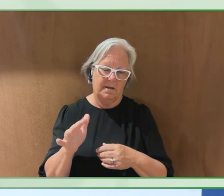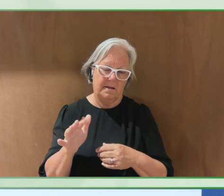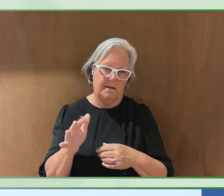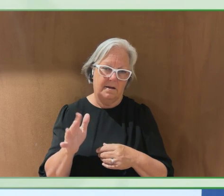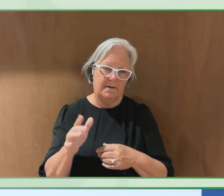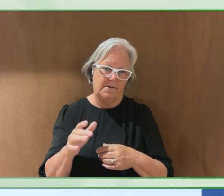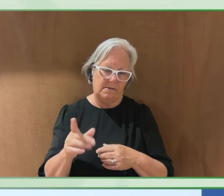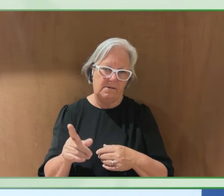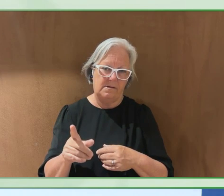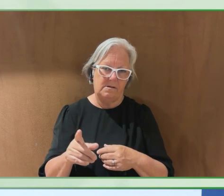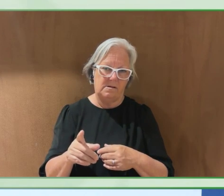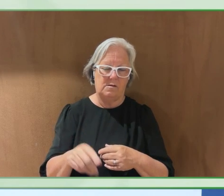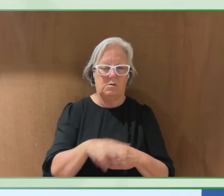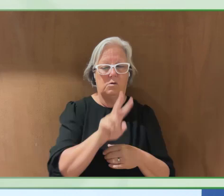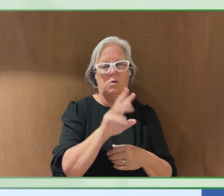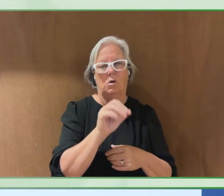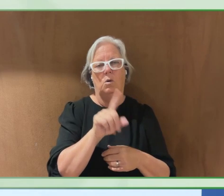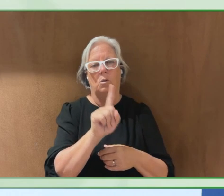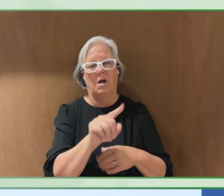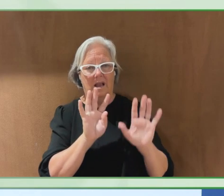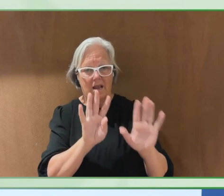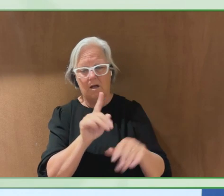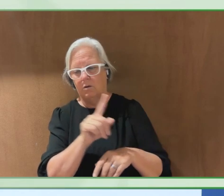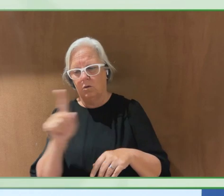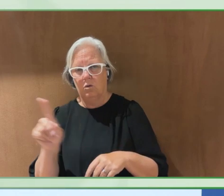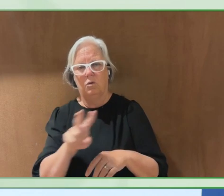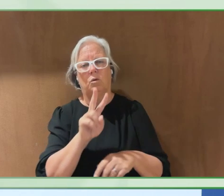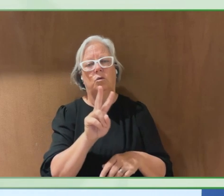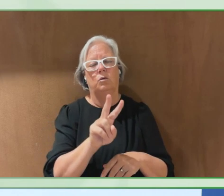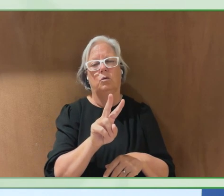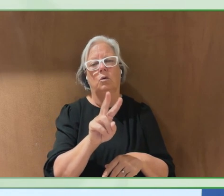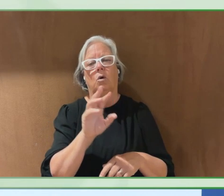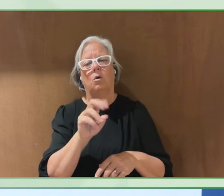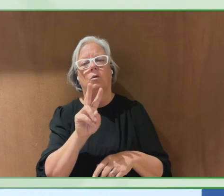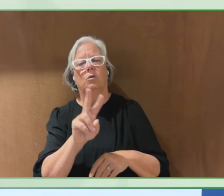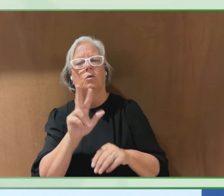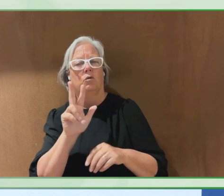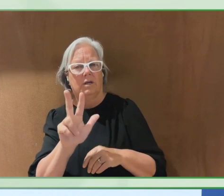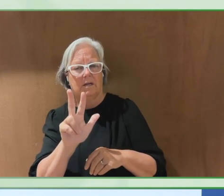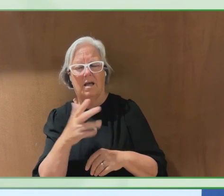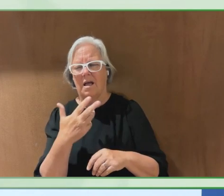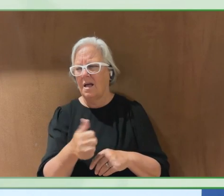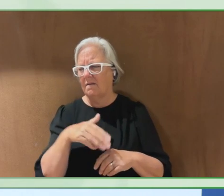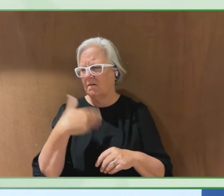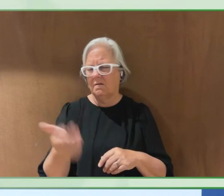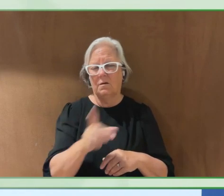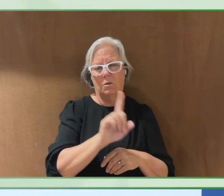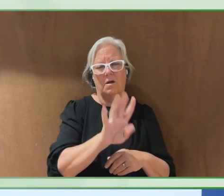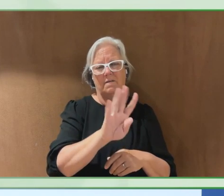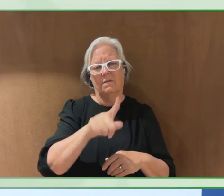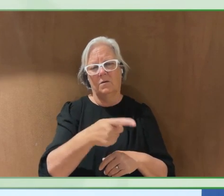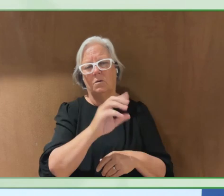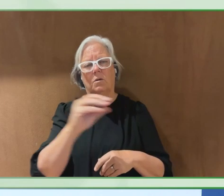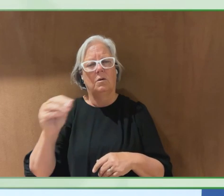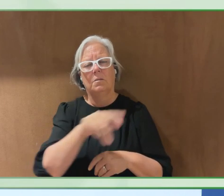2019 to 2023, we supported over 14,000 persons with disabilities,